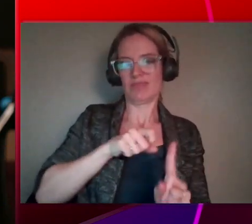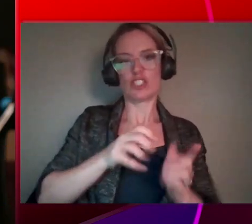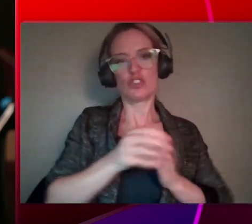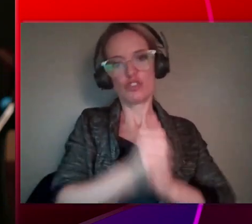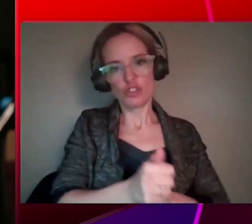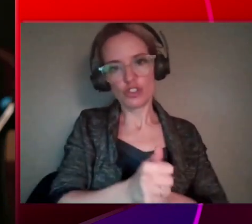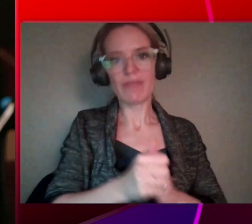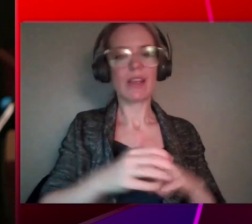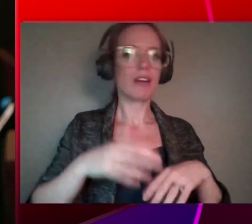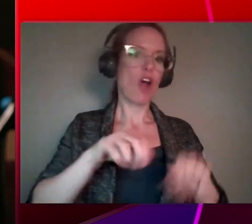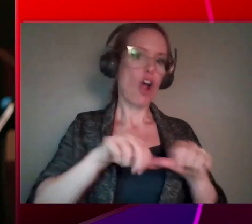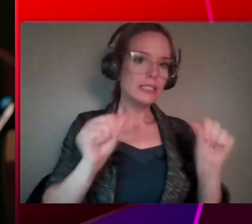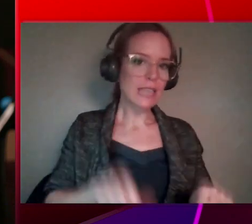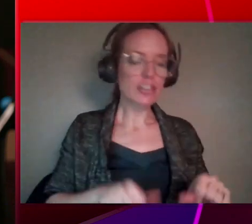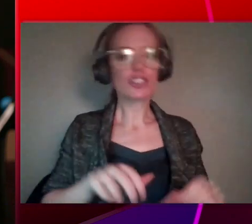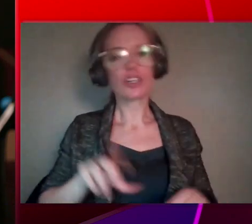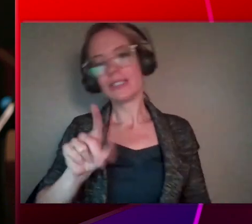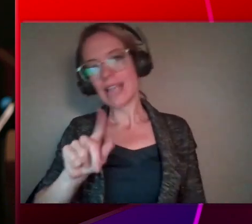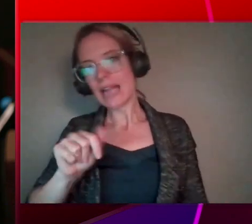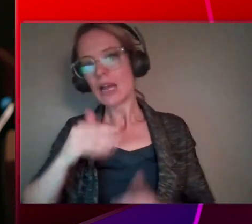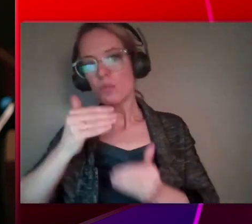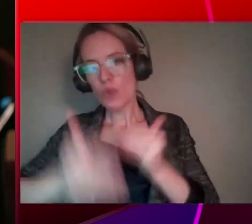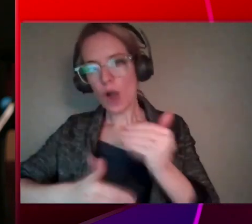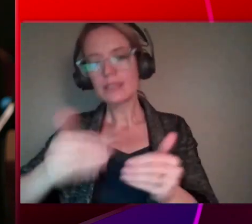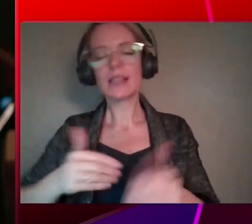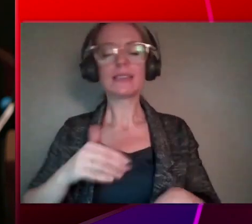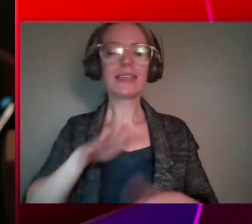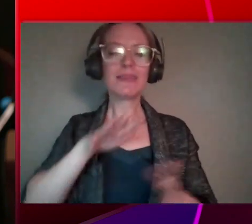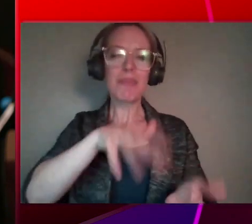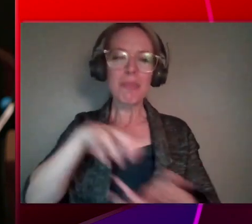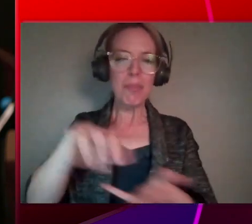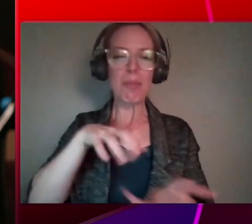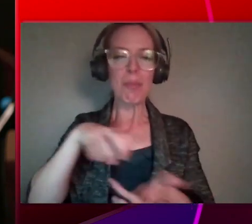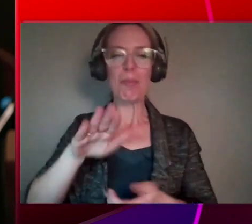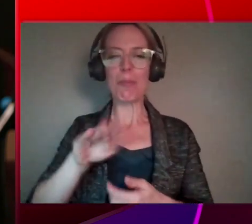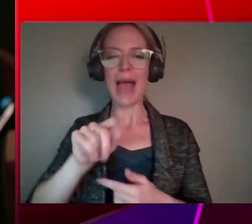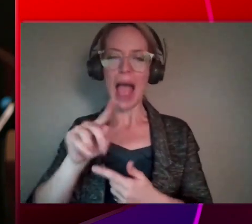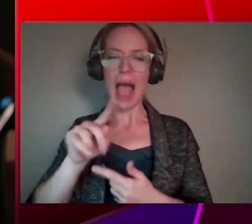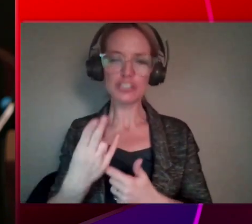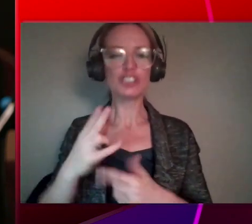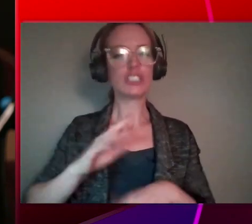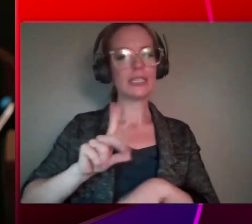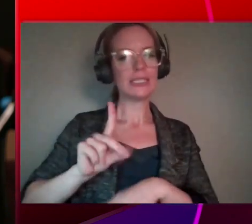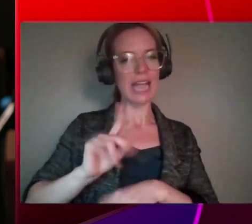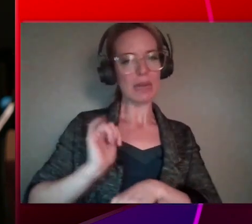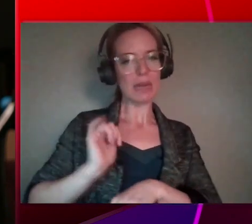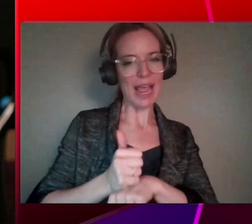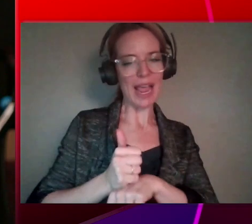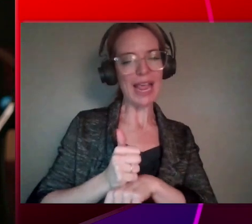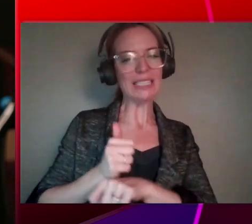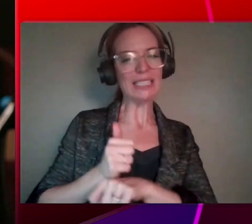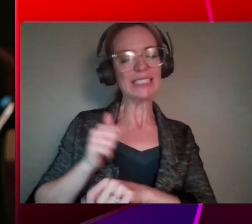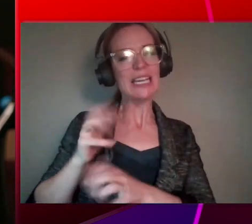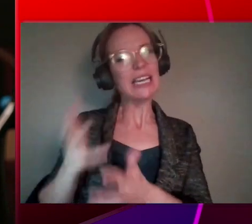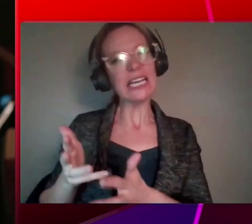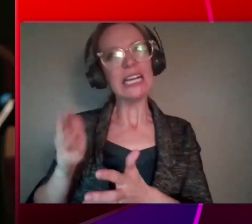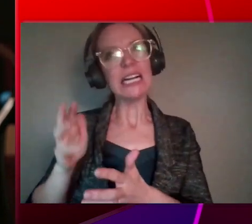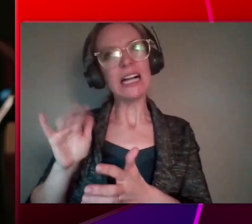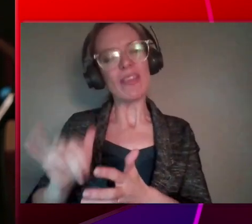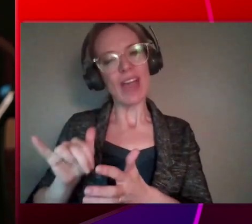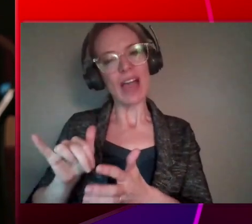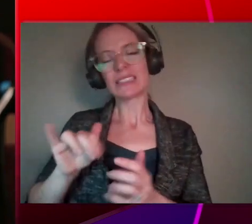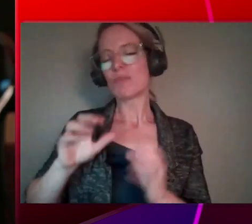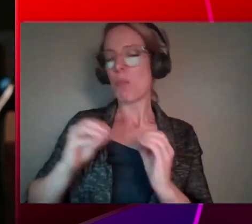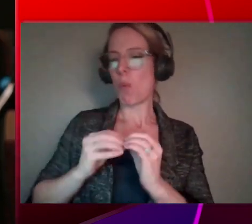processing. These things that are sort of batch-based, that are data-based, often are a little bit more sort of throughput-oriented